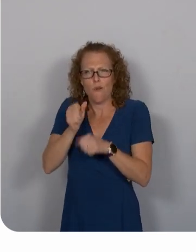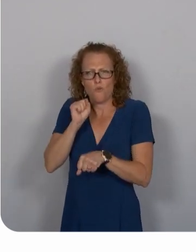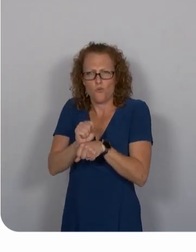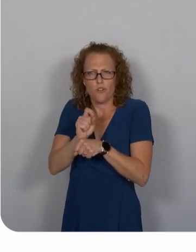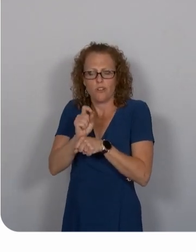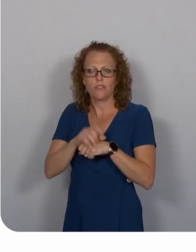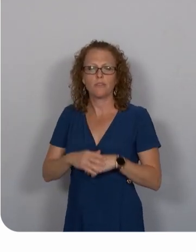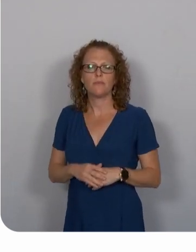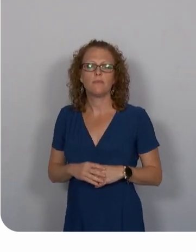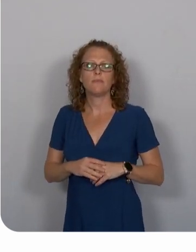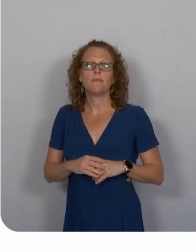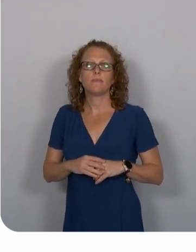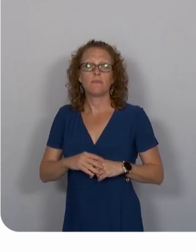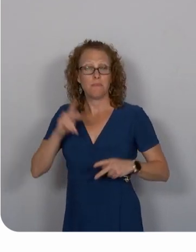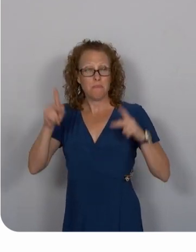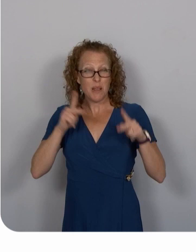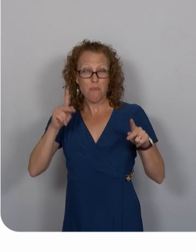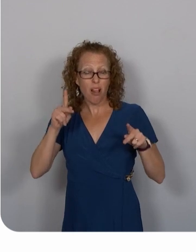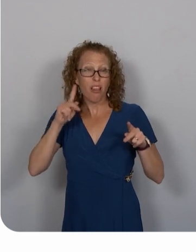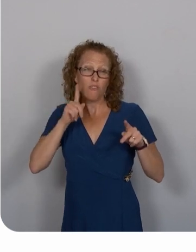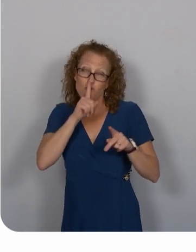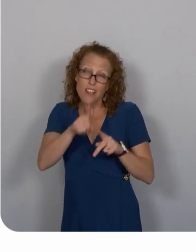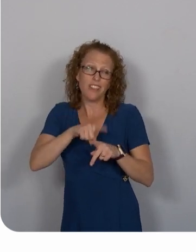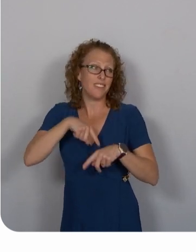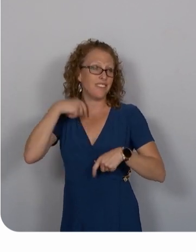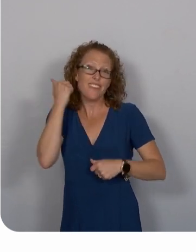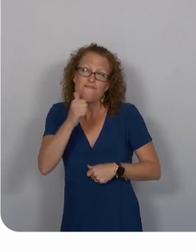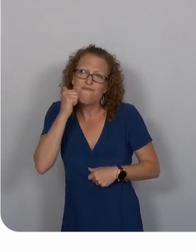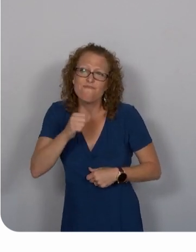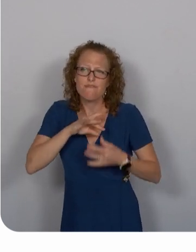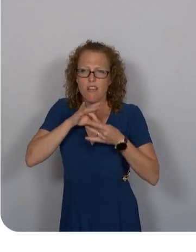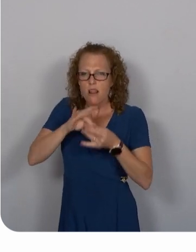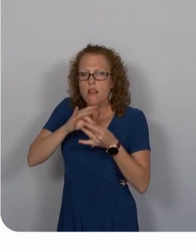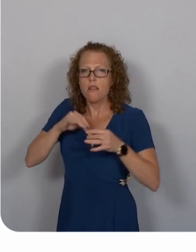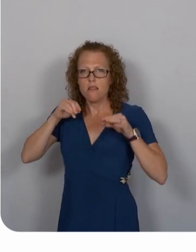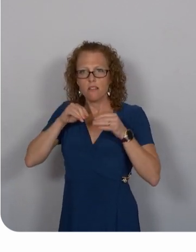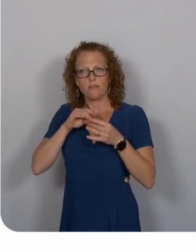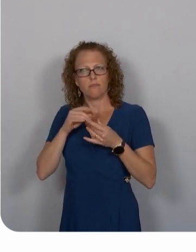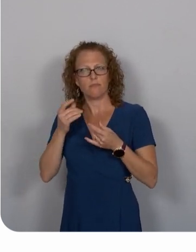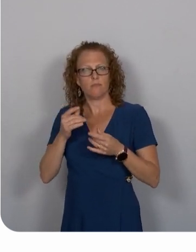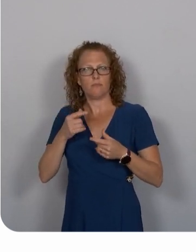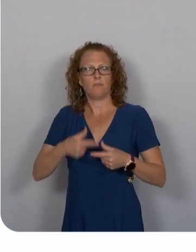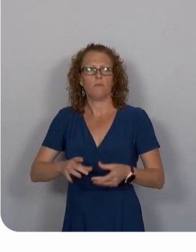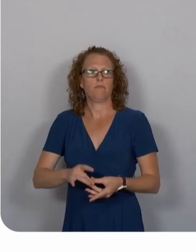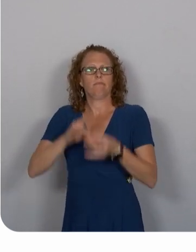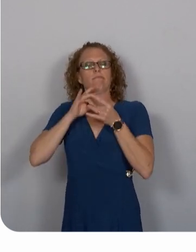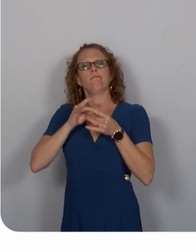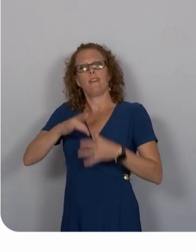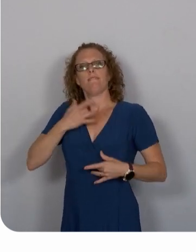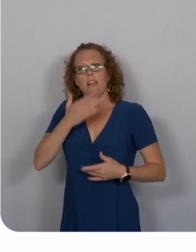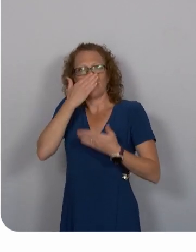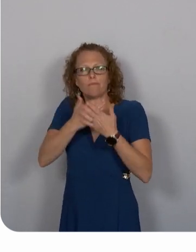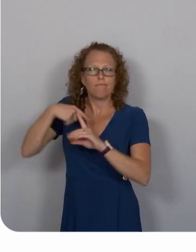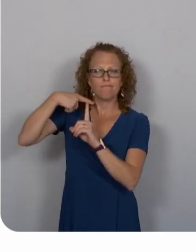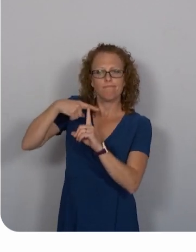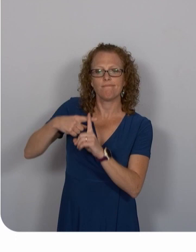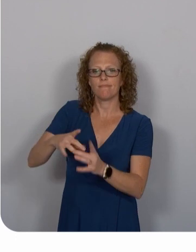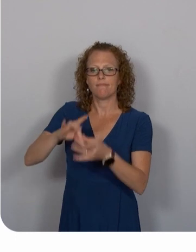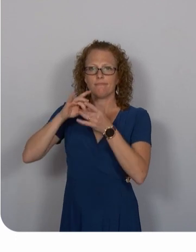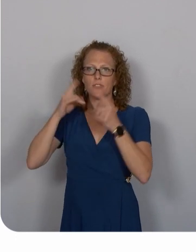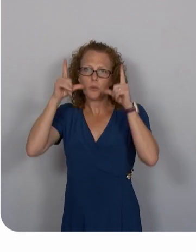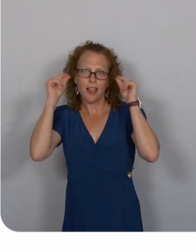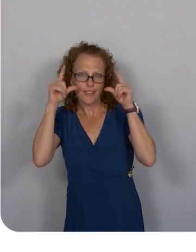created millions of moments of connection with our glasses. We learned so much about what they love the